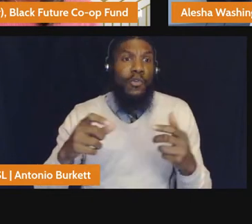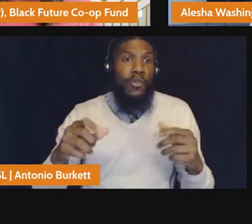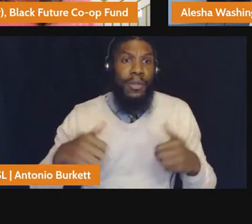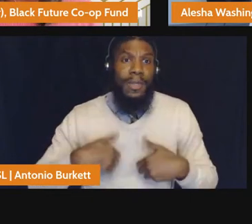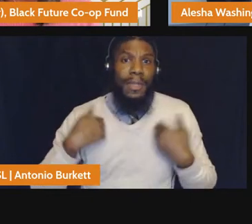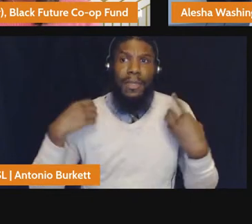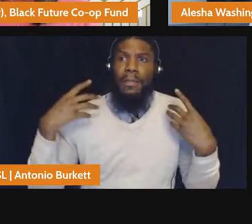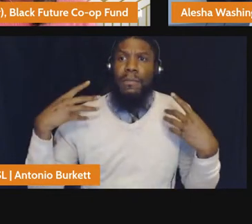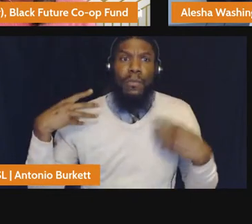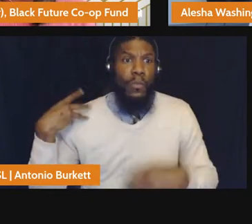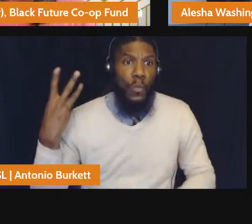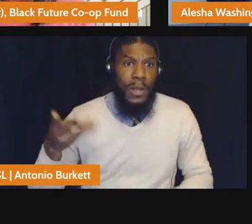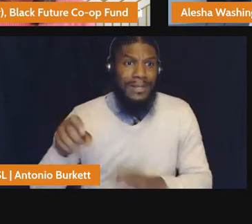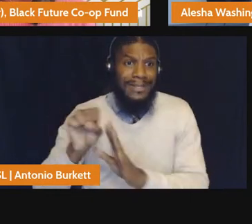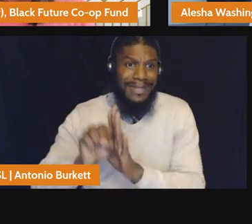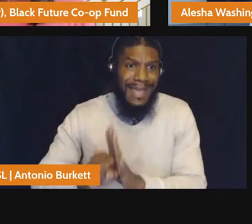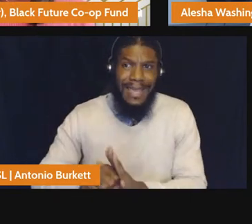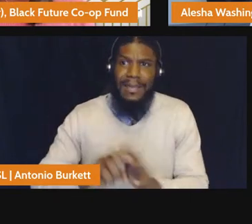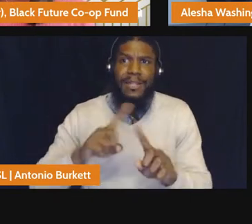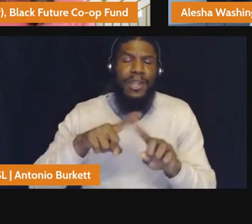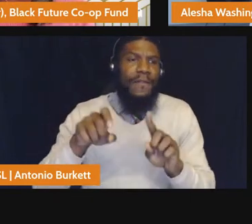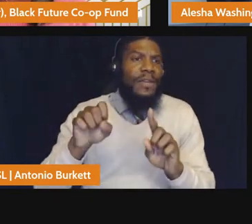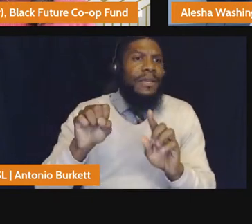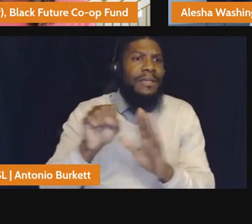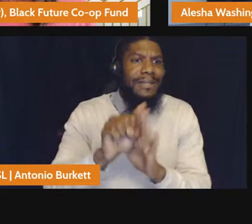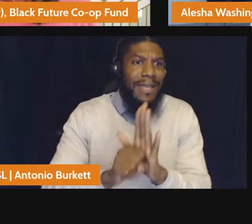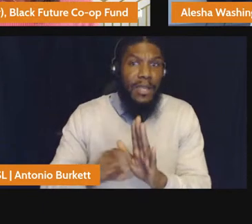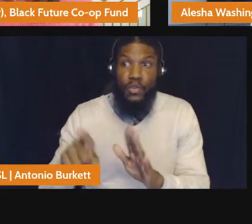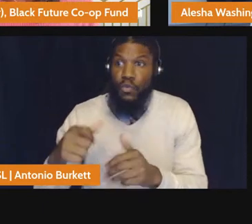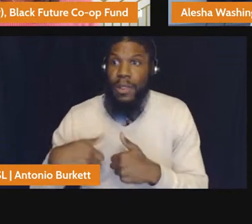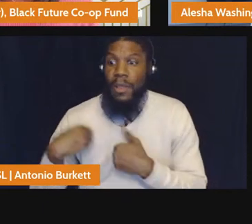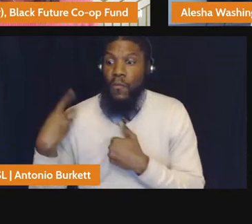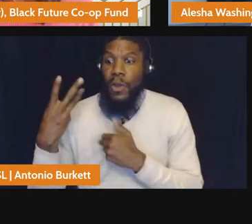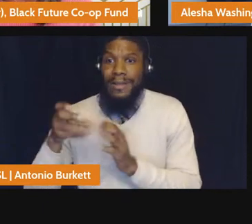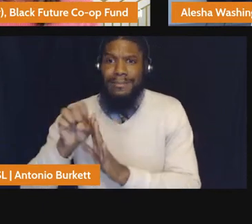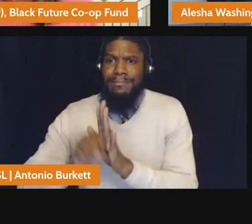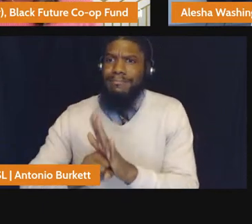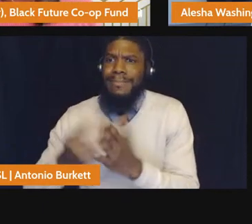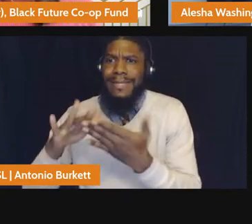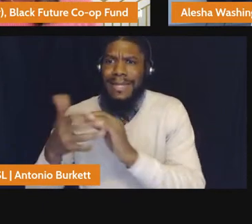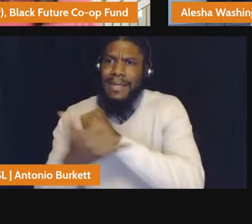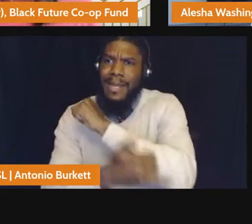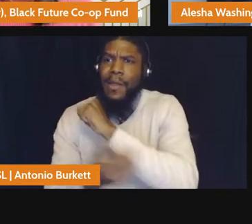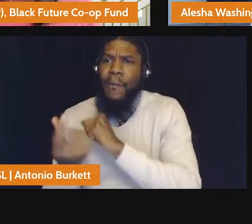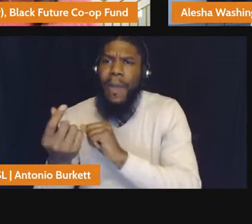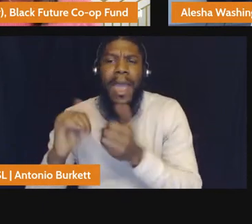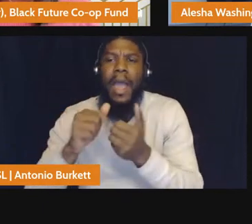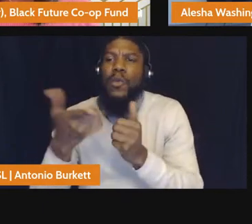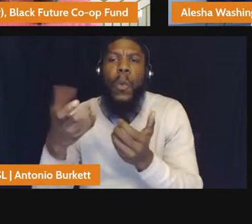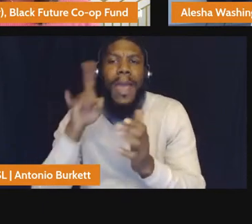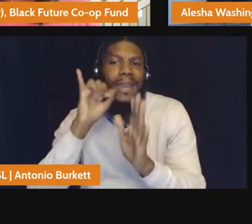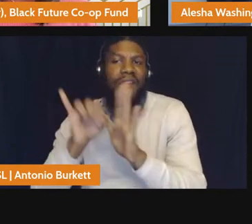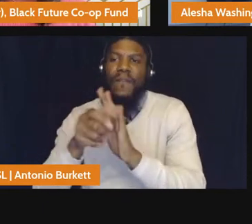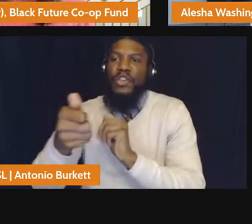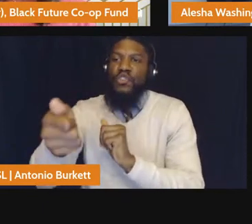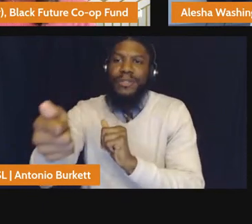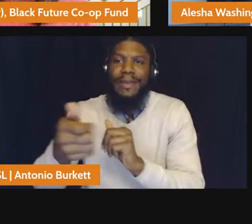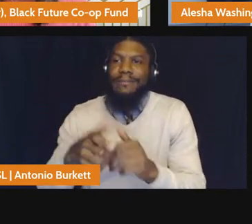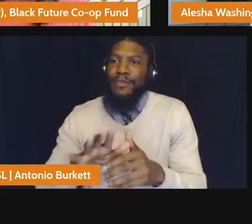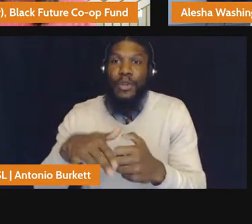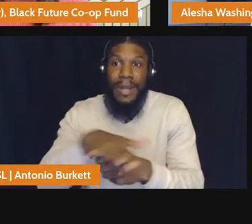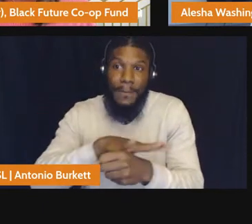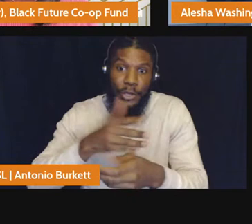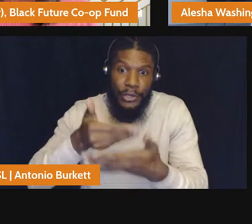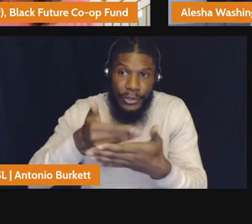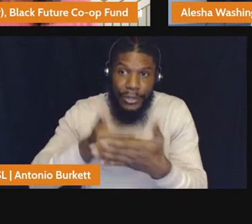State, a different state? If you're in Washington, what city, what county, however you want to identify, what neighborhood, if you're in Pierce